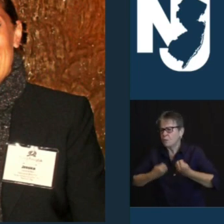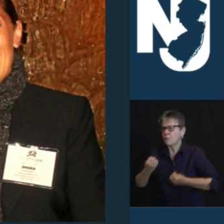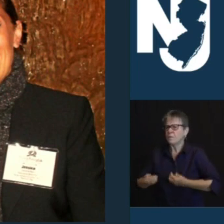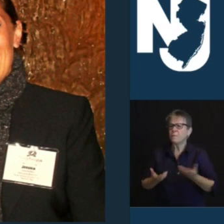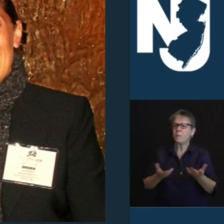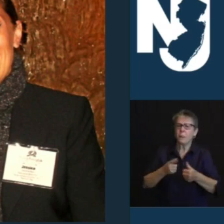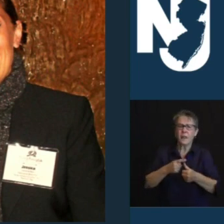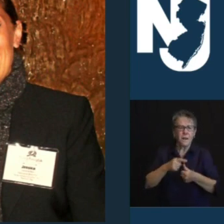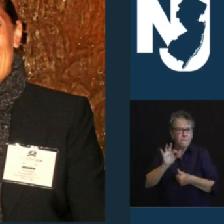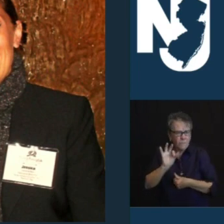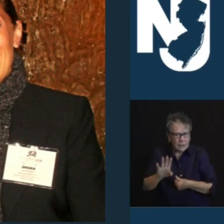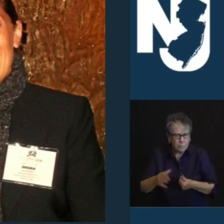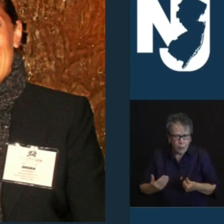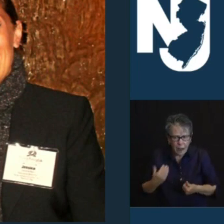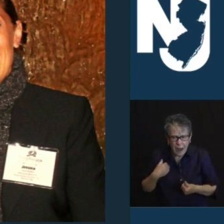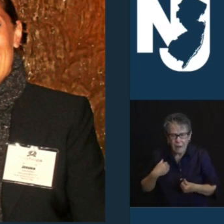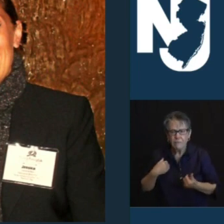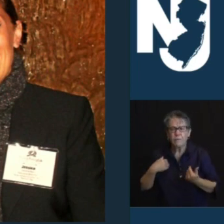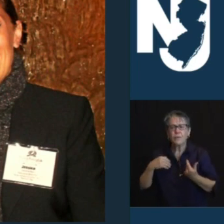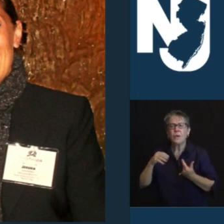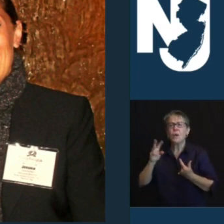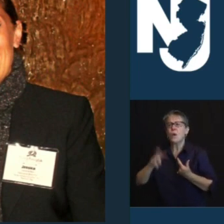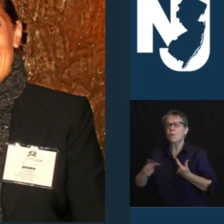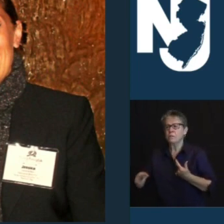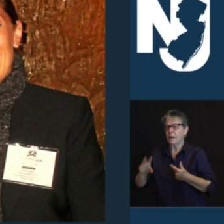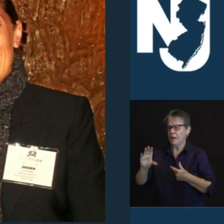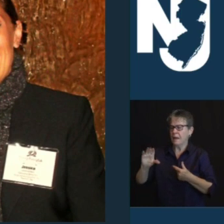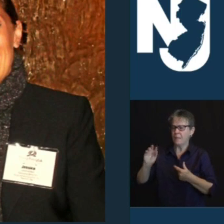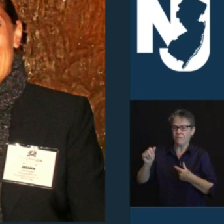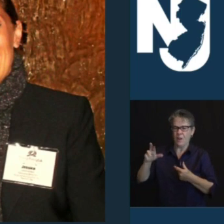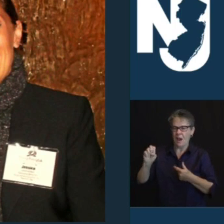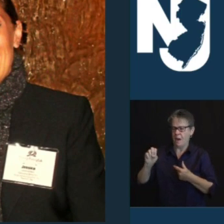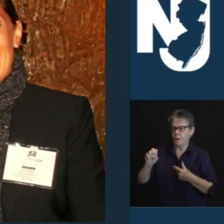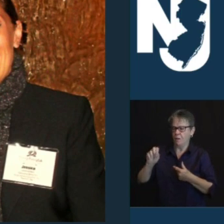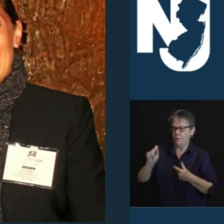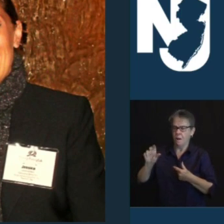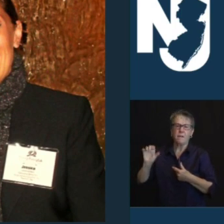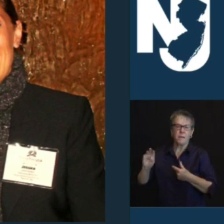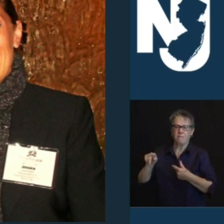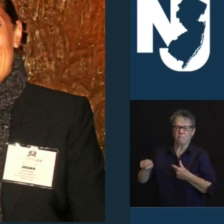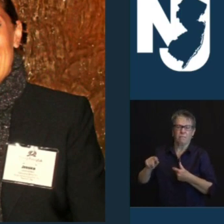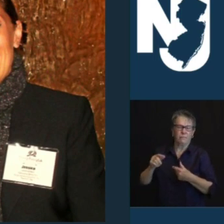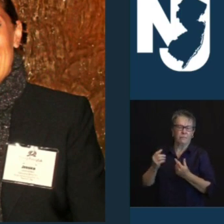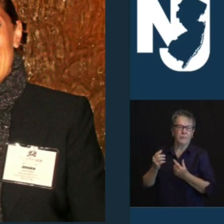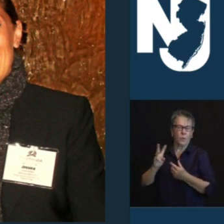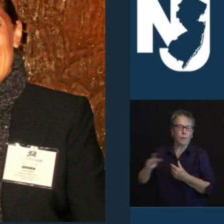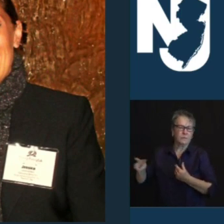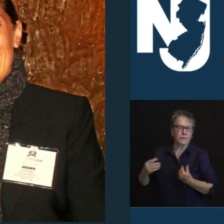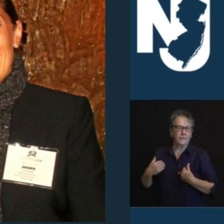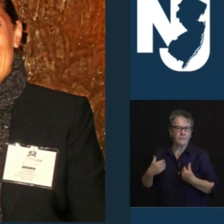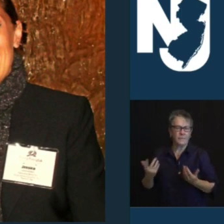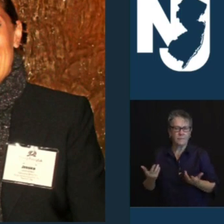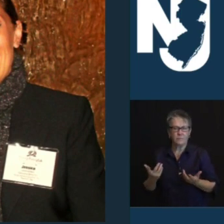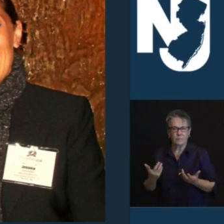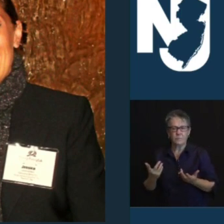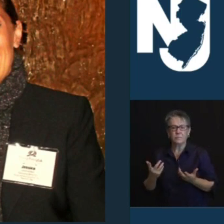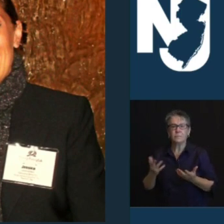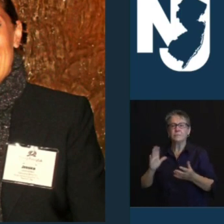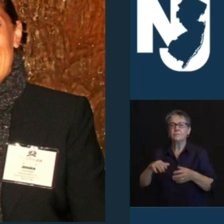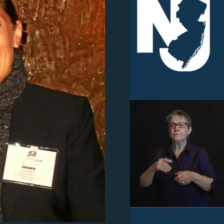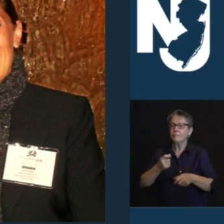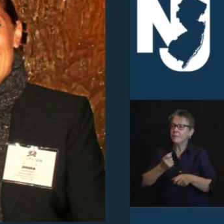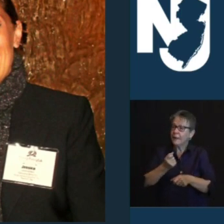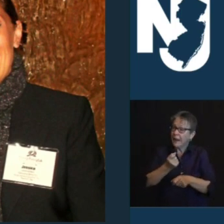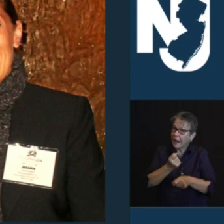website, shockingly, campfirenj.com. It's also time for their annual appeal, and I know Jessica would want me to say